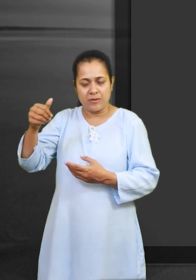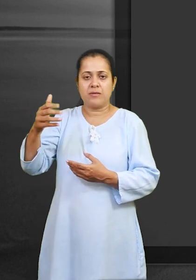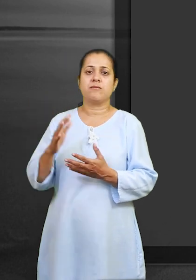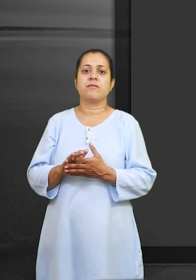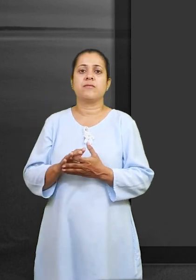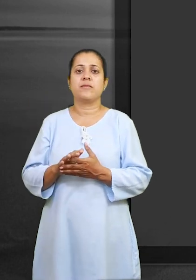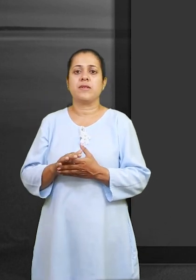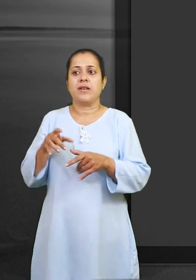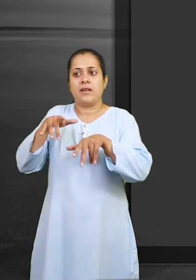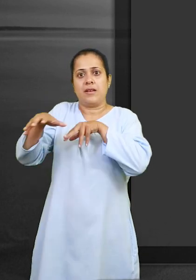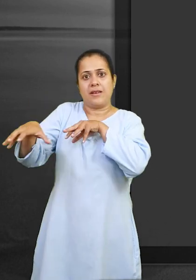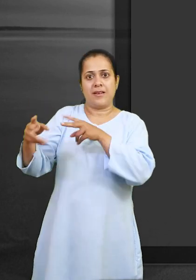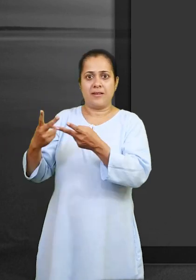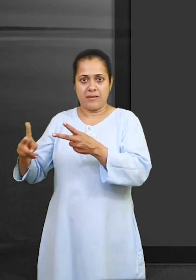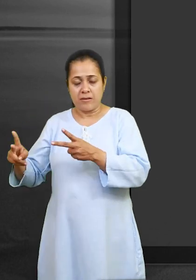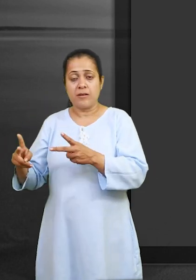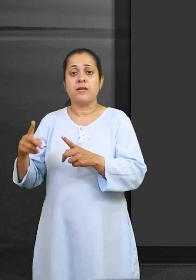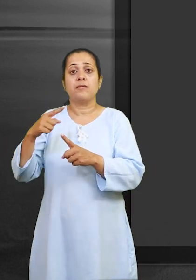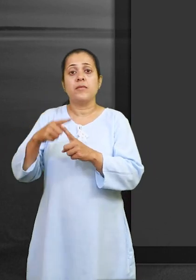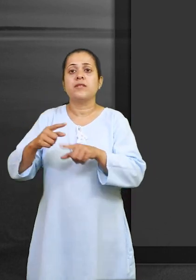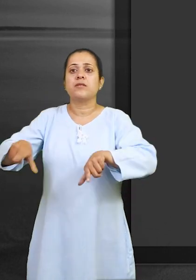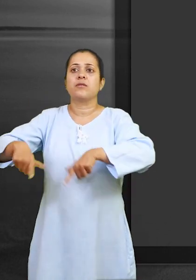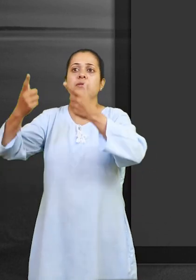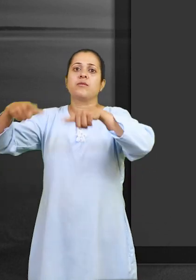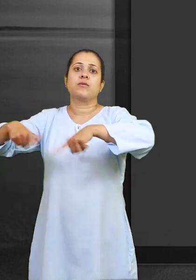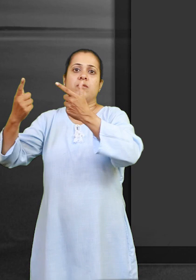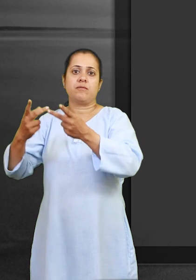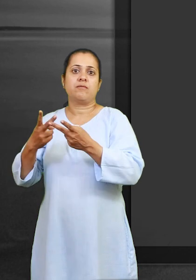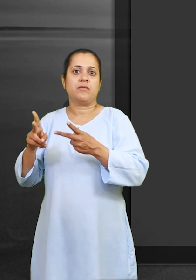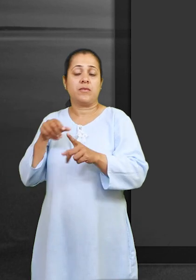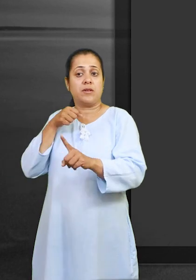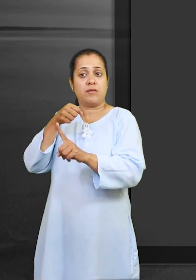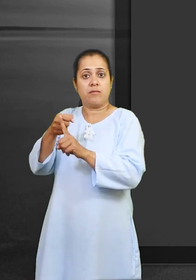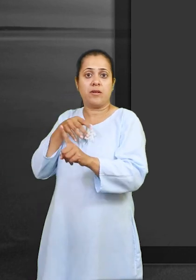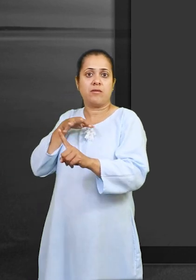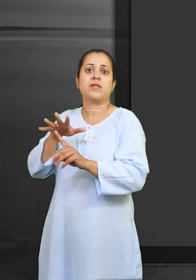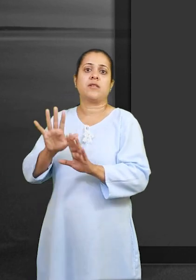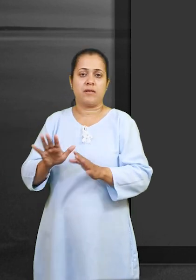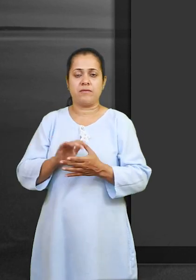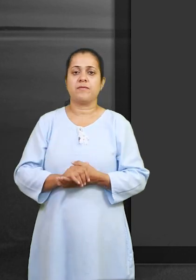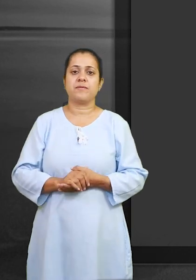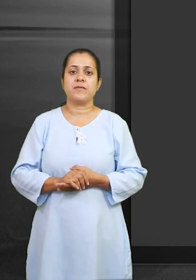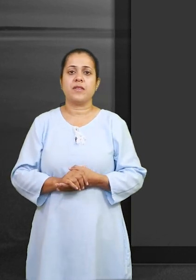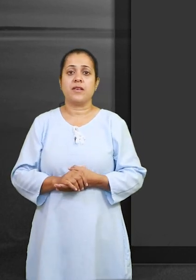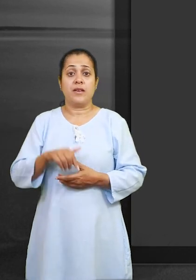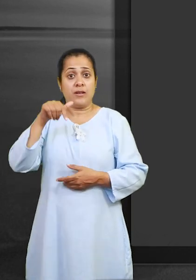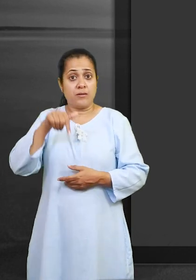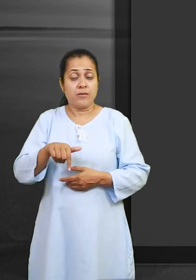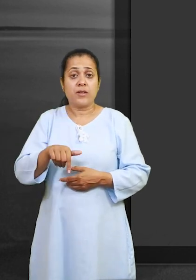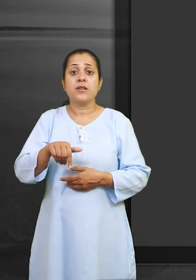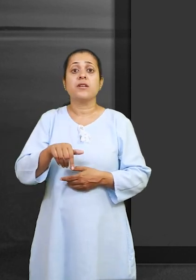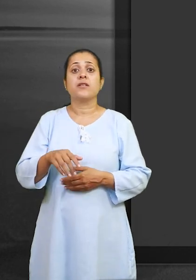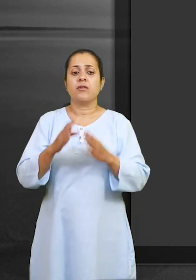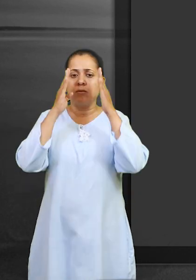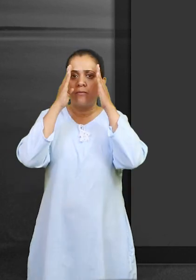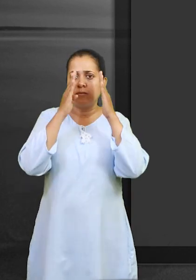an effect on animals and it has effect on vegetation. But in particular, this video, we are